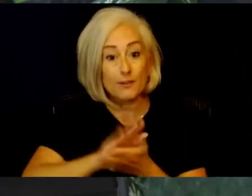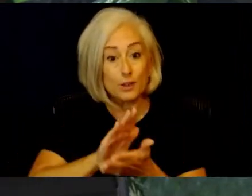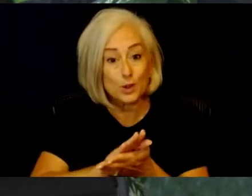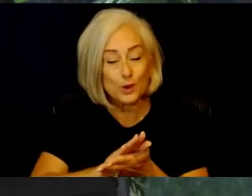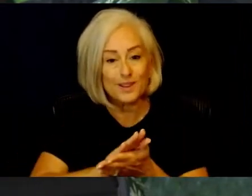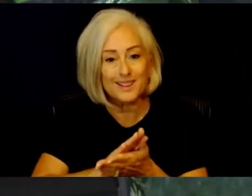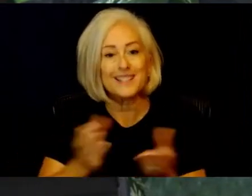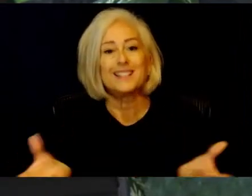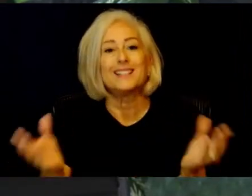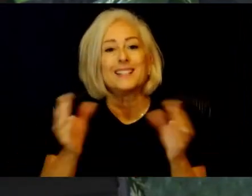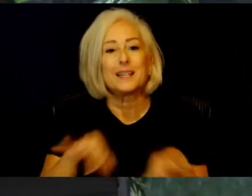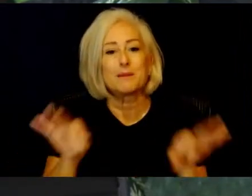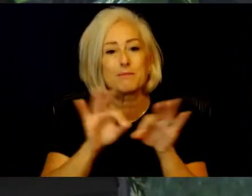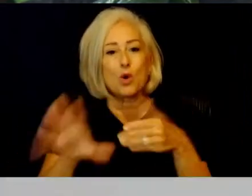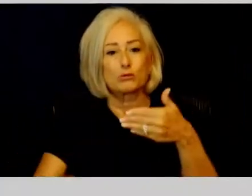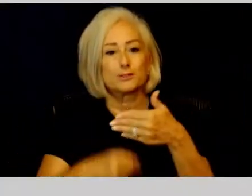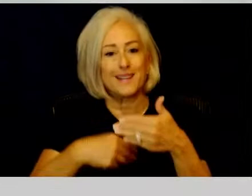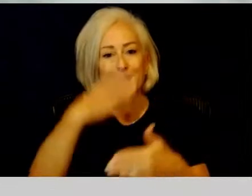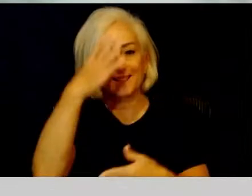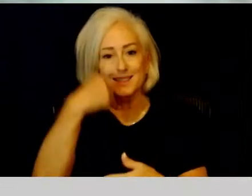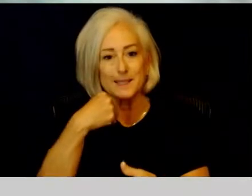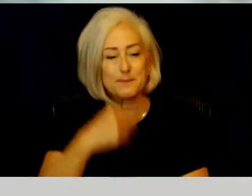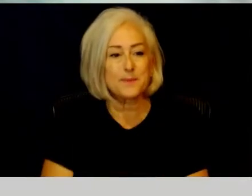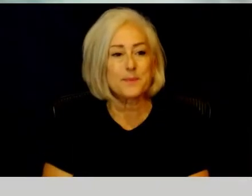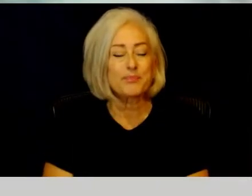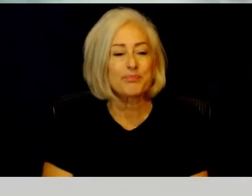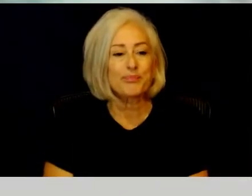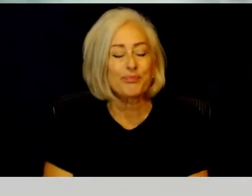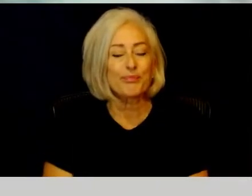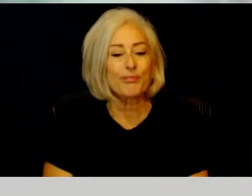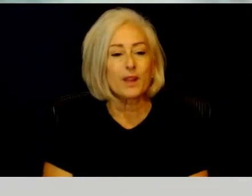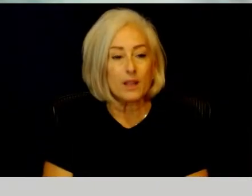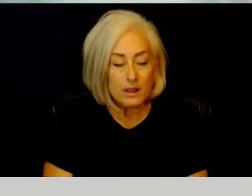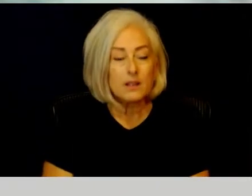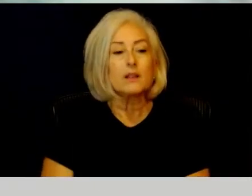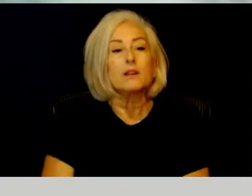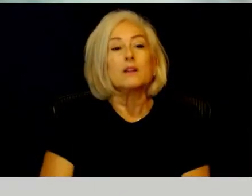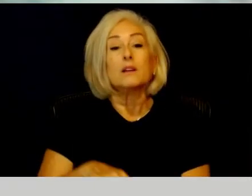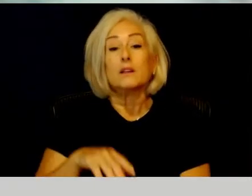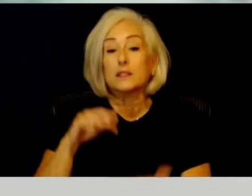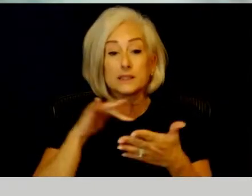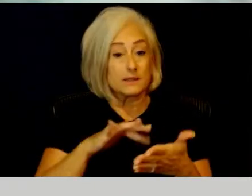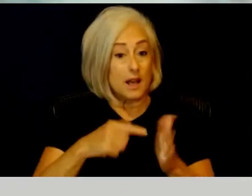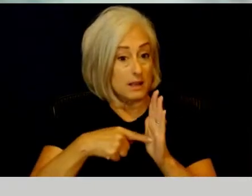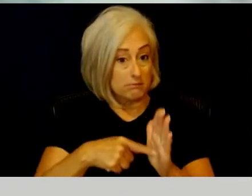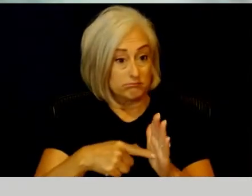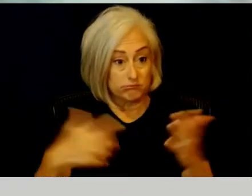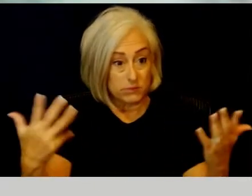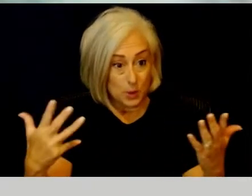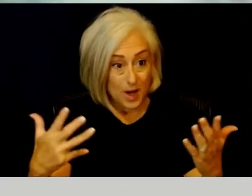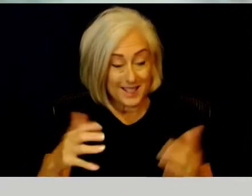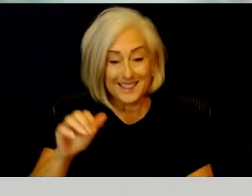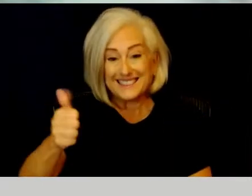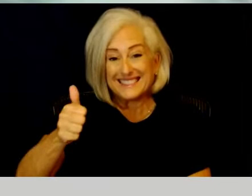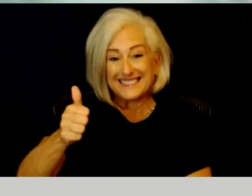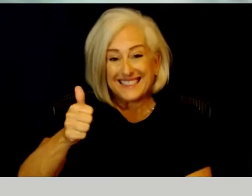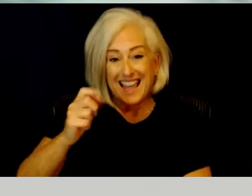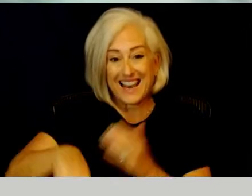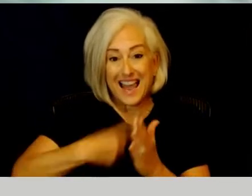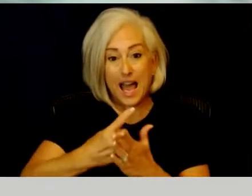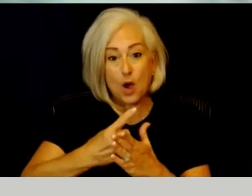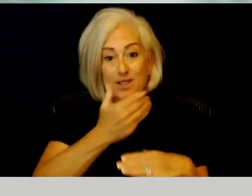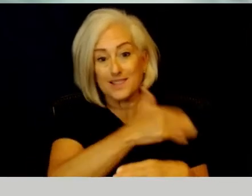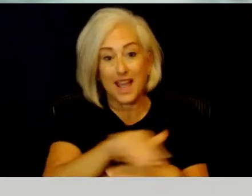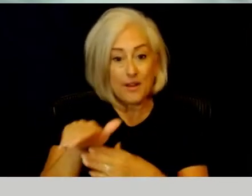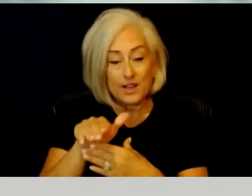a study. A new study out of the Journal of Pediatrics found that children need at least 10 hours of sleep each night to get off to a good start